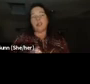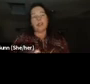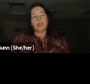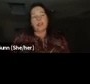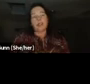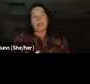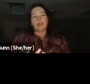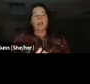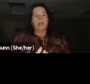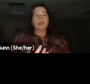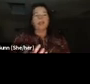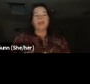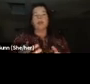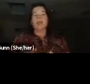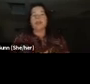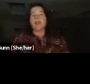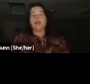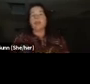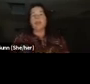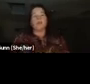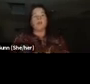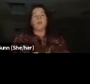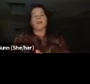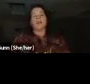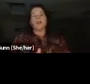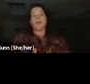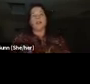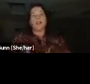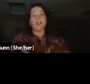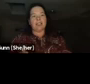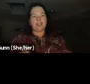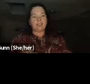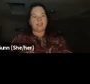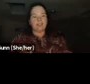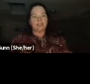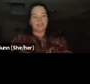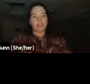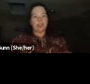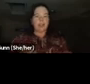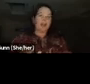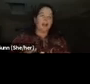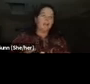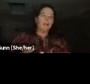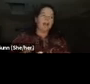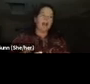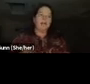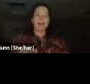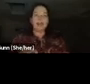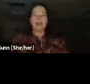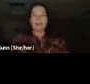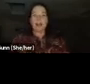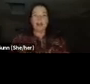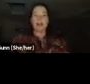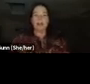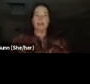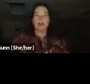project when an issue arose at my own children's schooling in the 1990s. And my